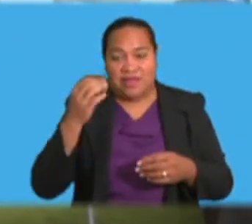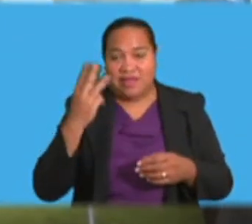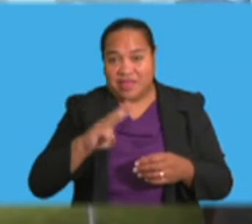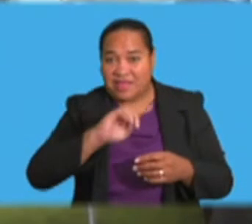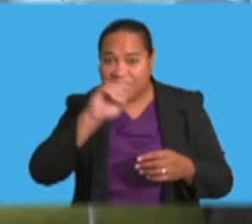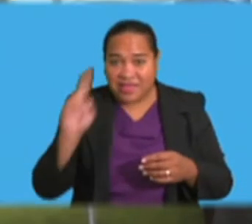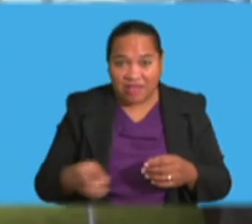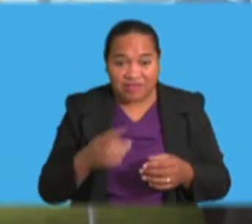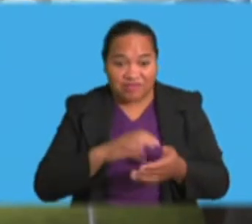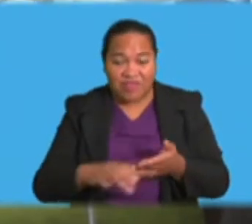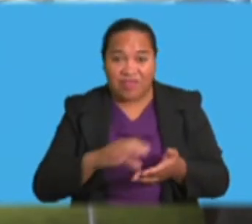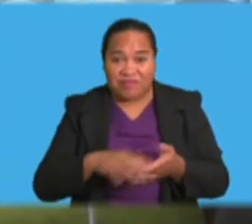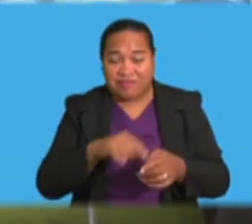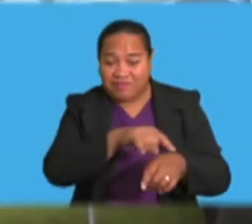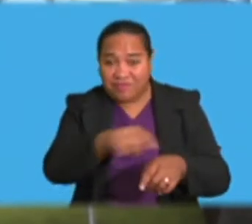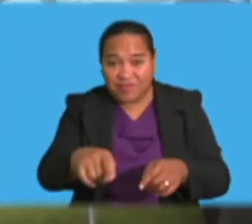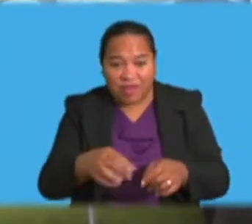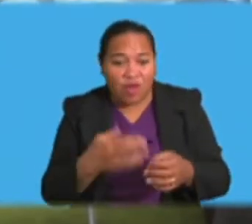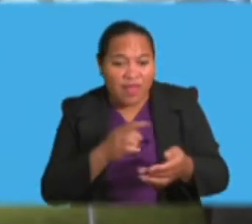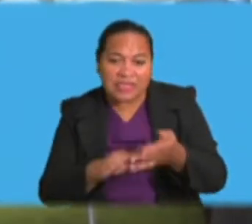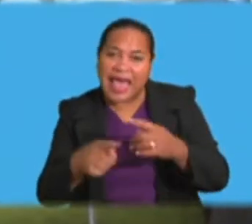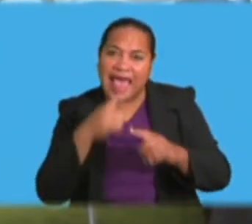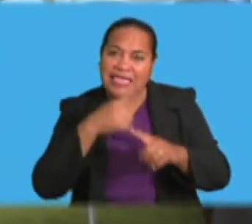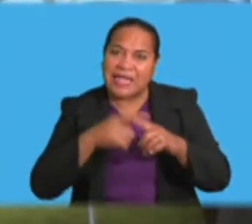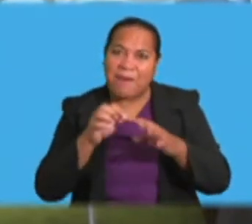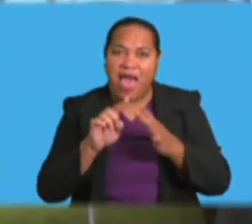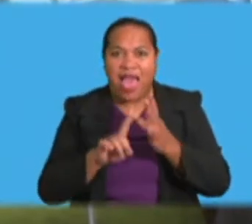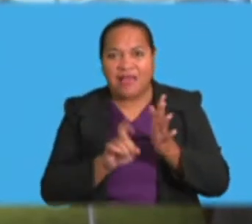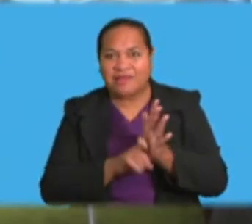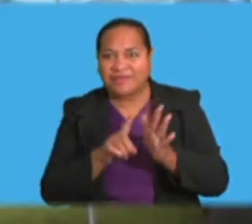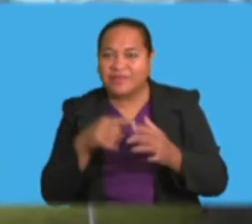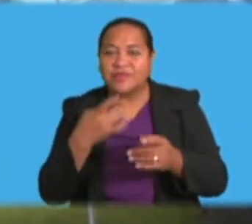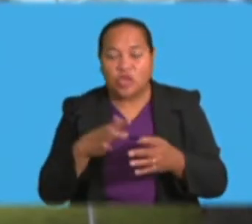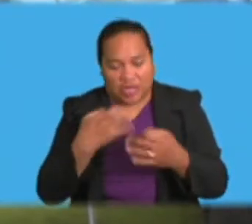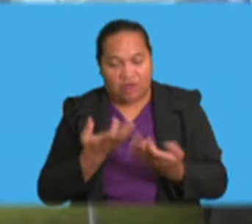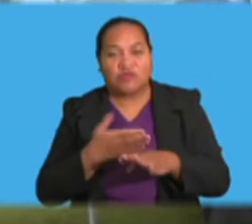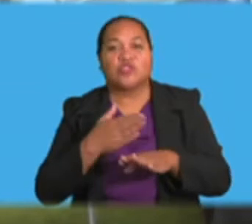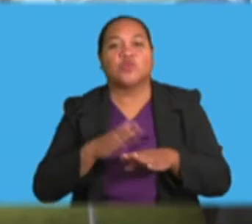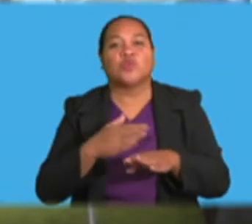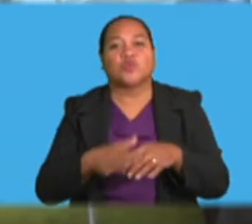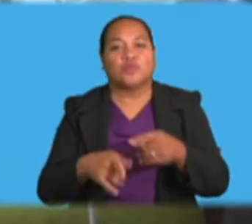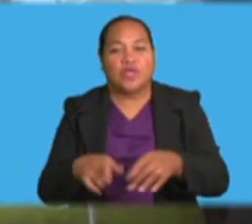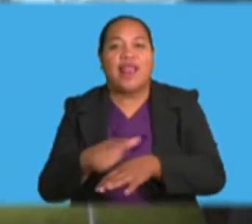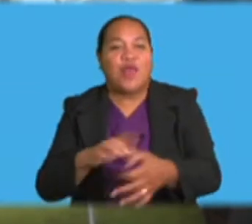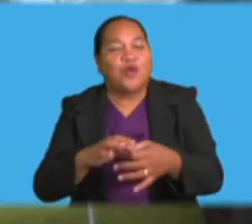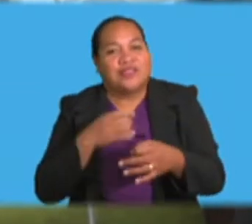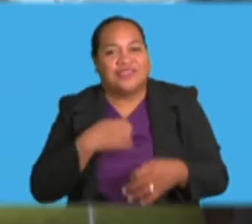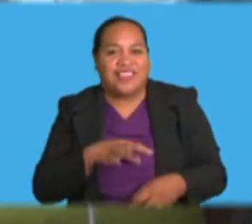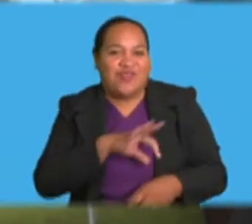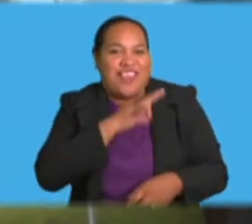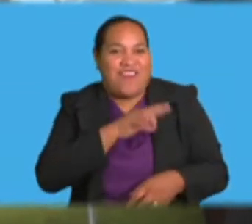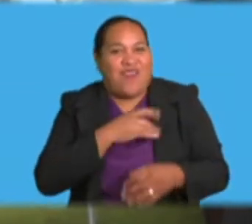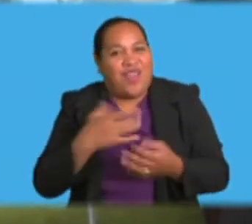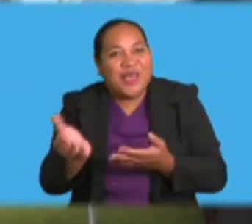23,434.12 hectares of expiring leases renewed from 2012 to now. The landowners have reaped the benefits of this initiative handsomely